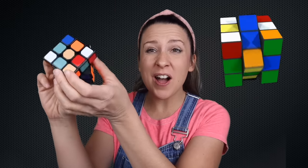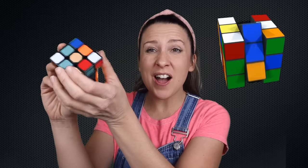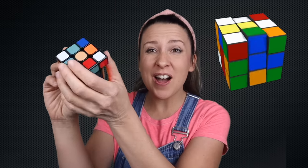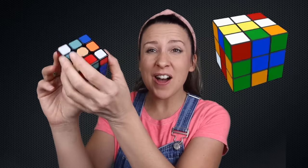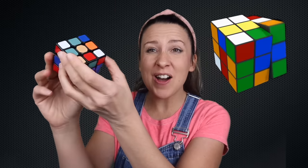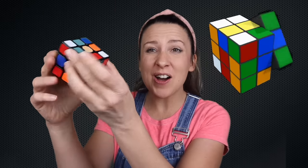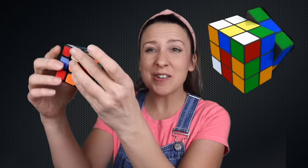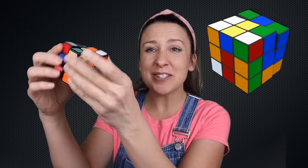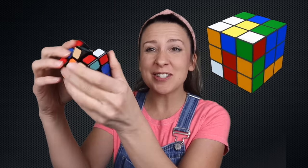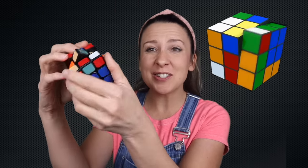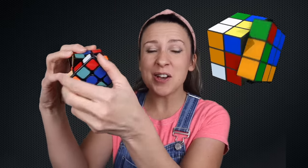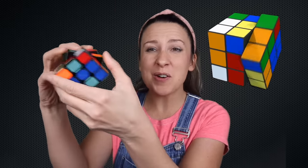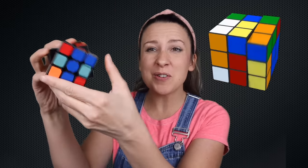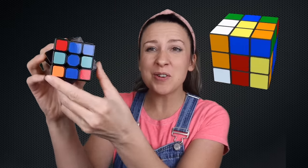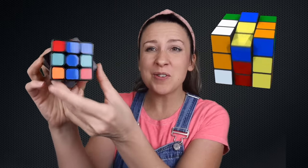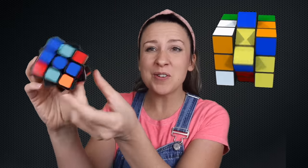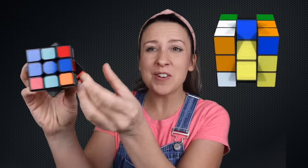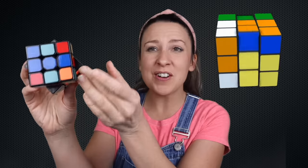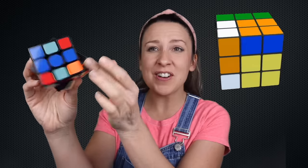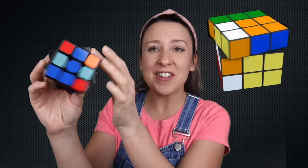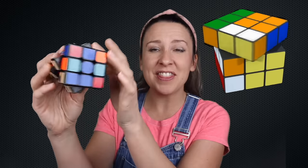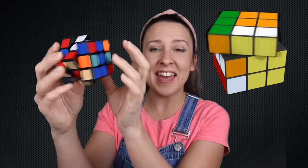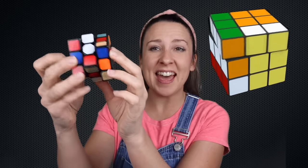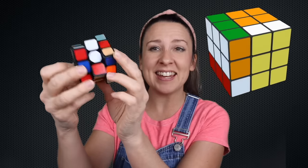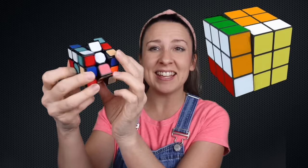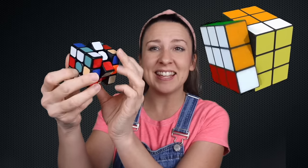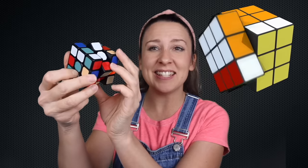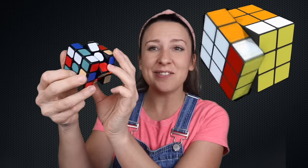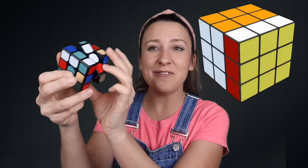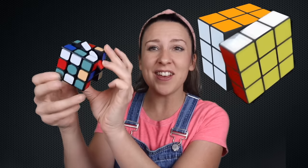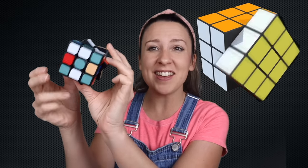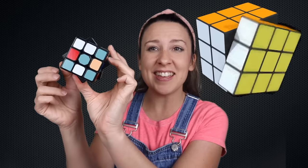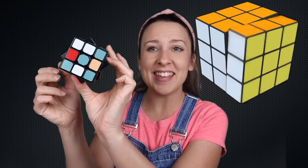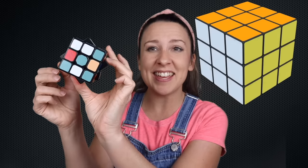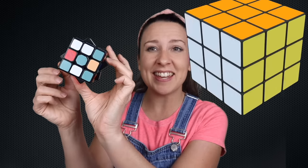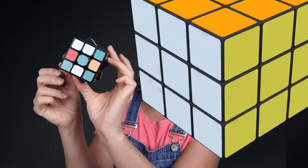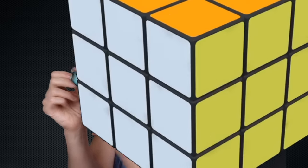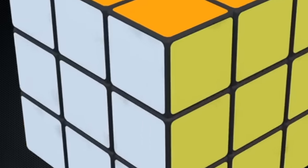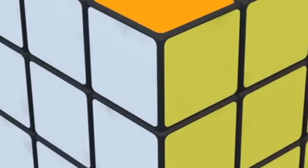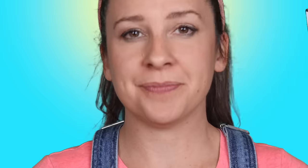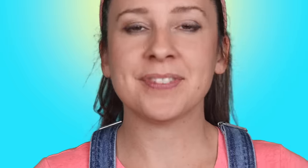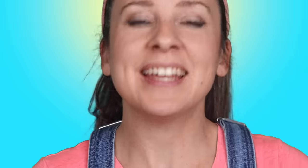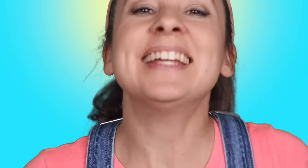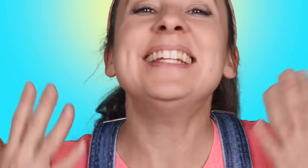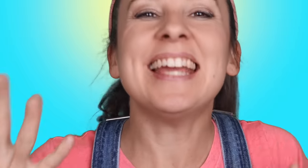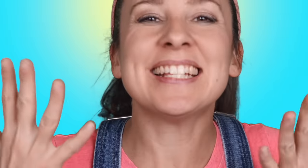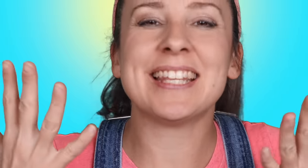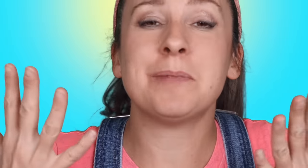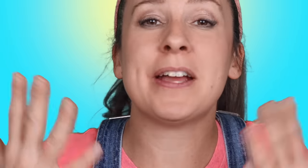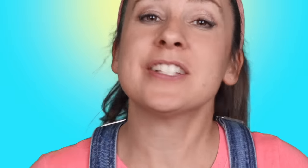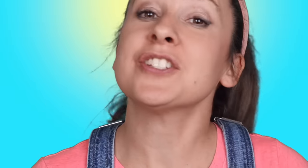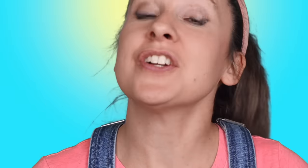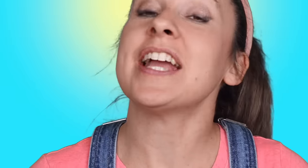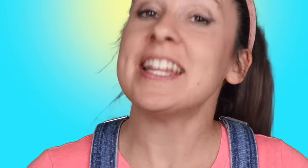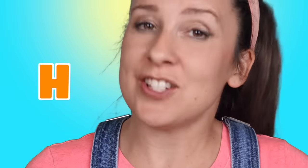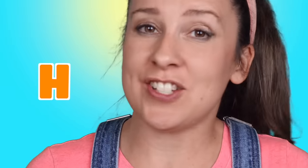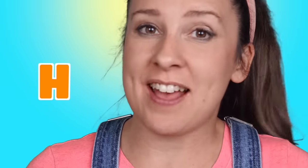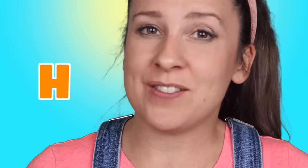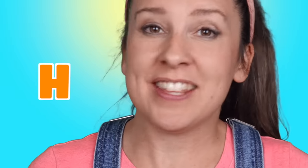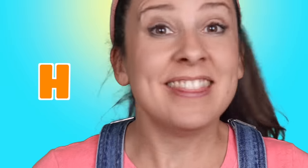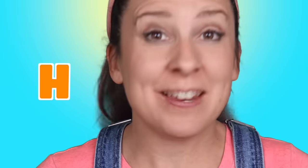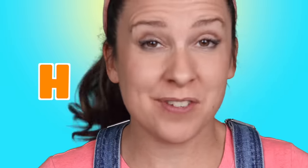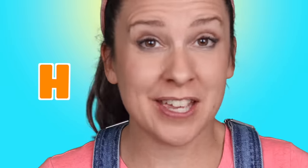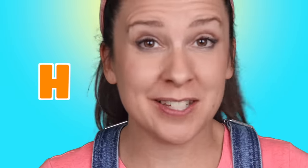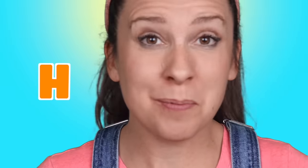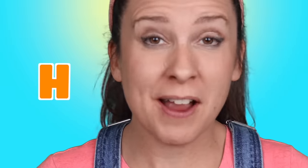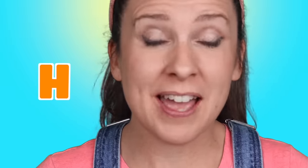Cube! Whoa, so cool! That is fun! Next, let's practice our H